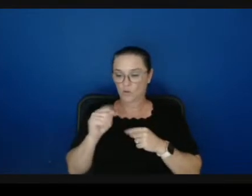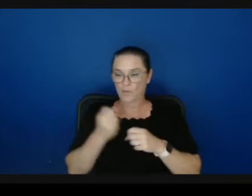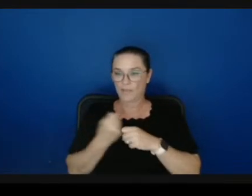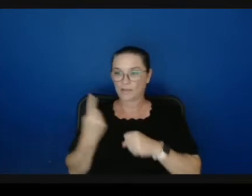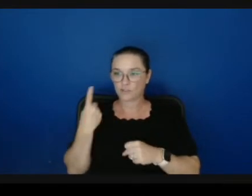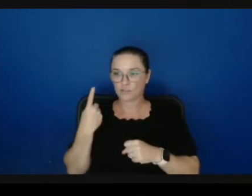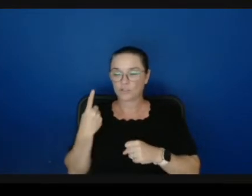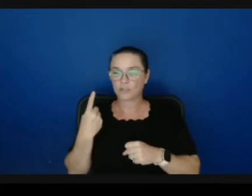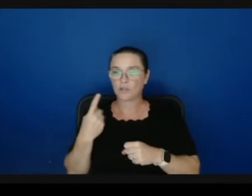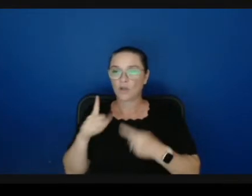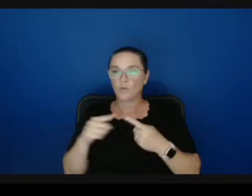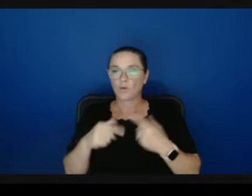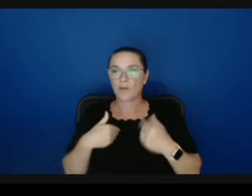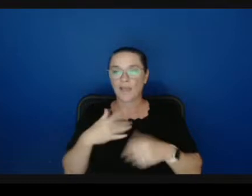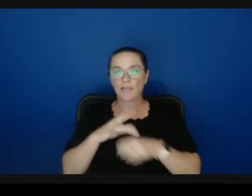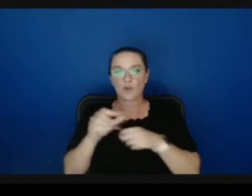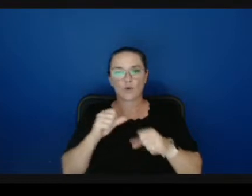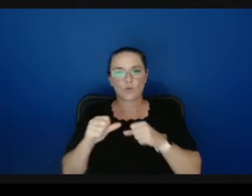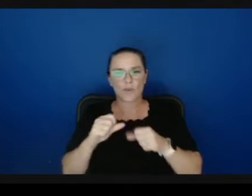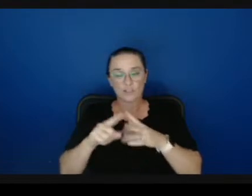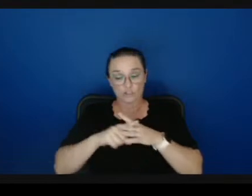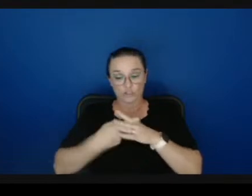in the Southwest Rift really began, and